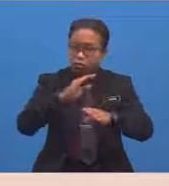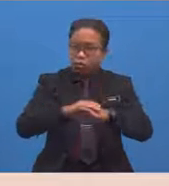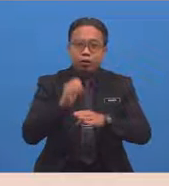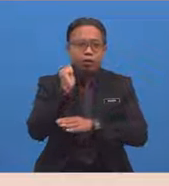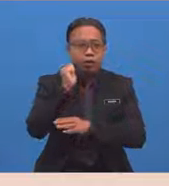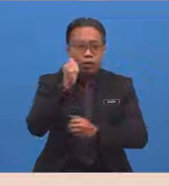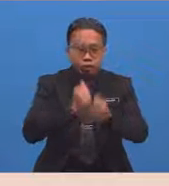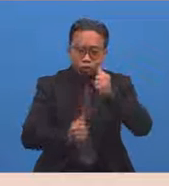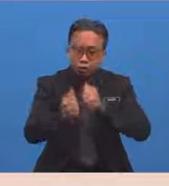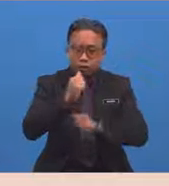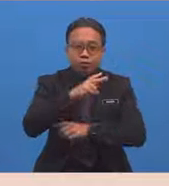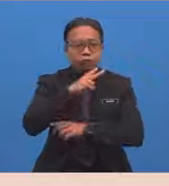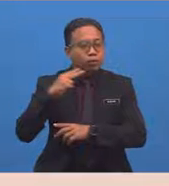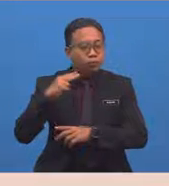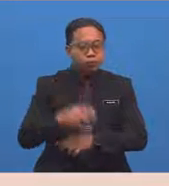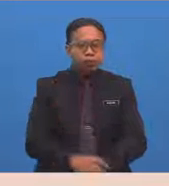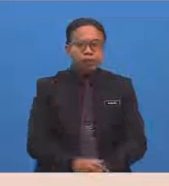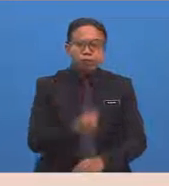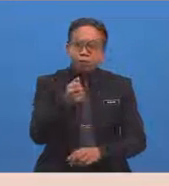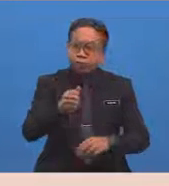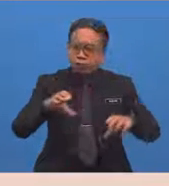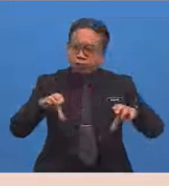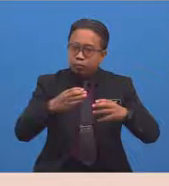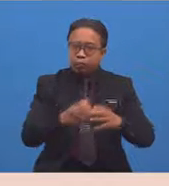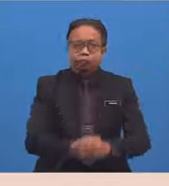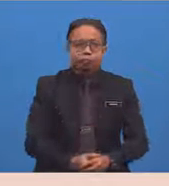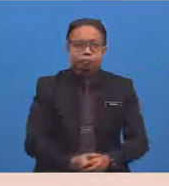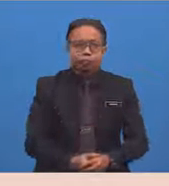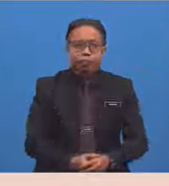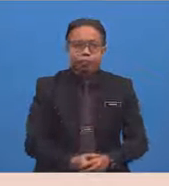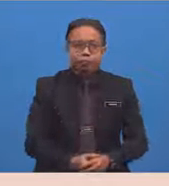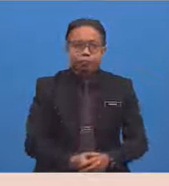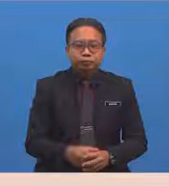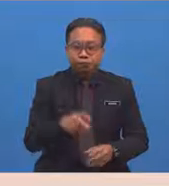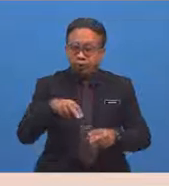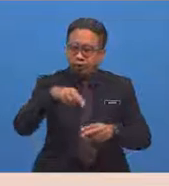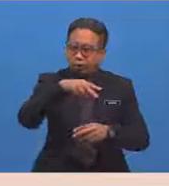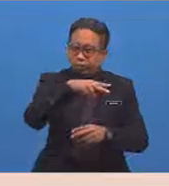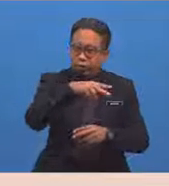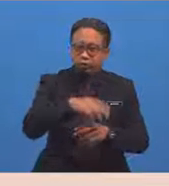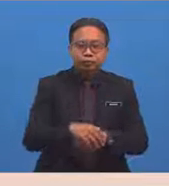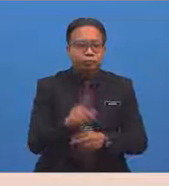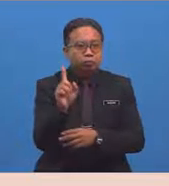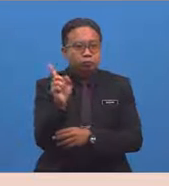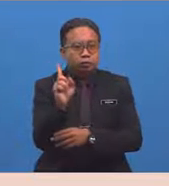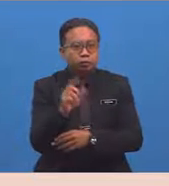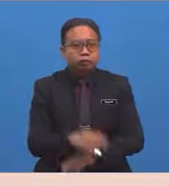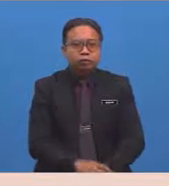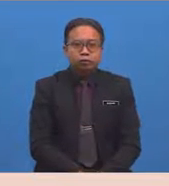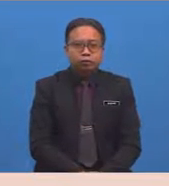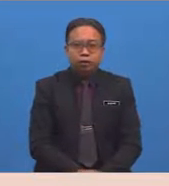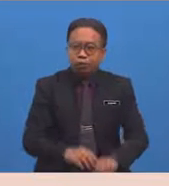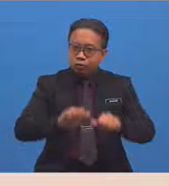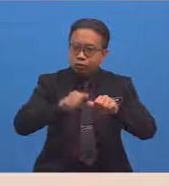verbs. The things that you do, the actions that you make, and the movements that everything and everyone does.